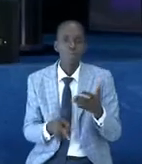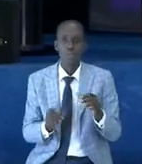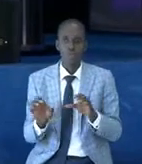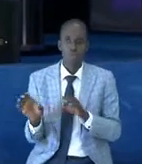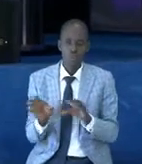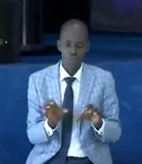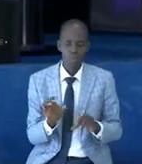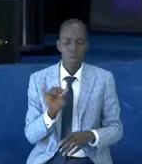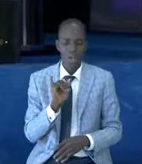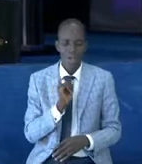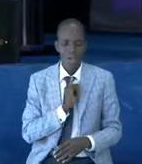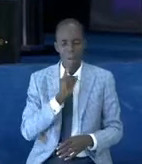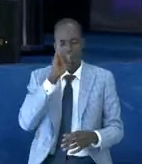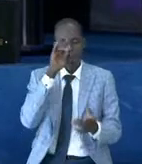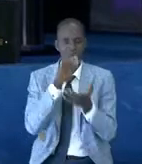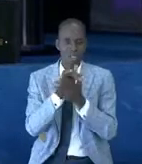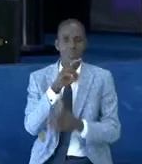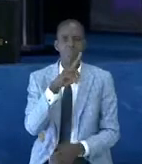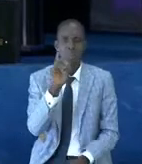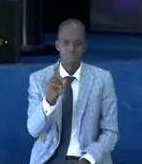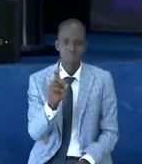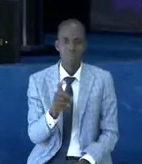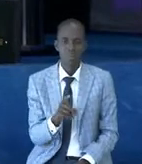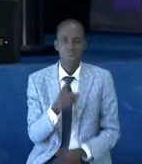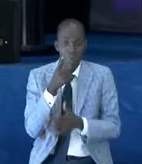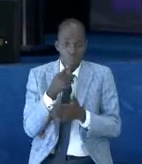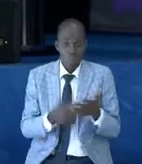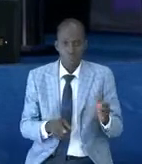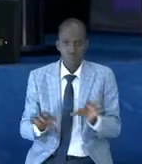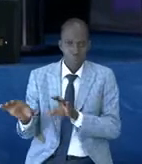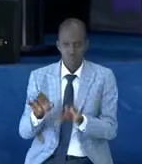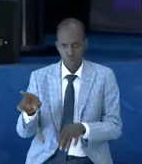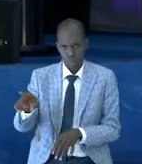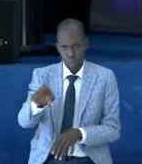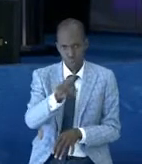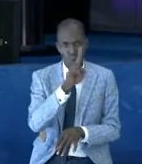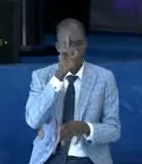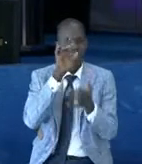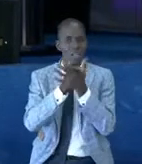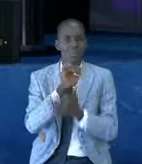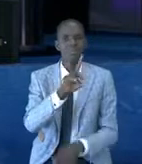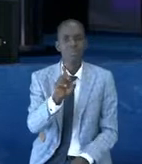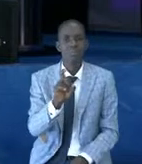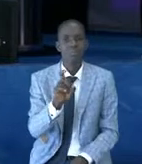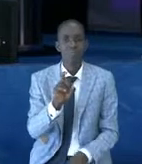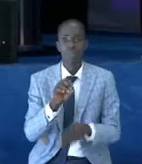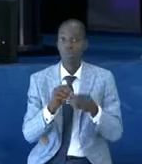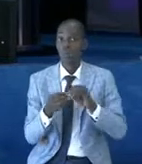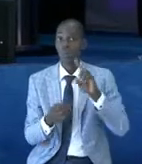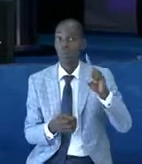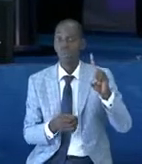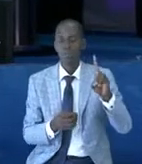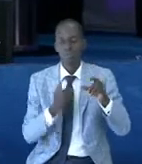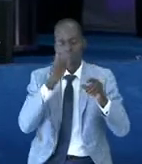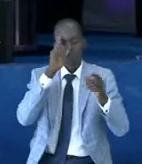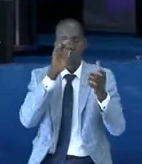I believe? What do you believe? Number one,